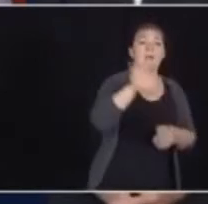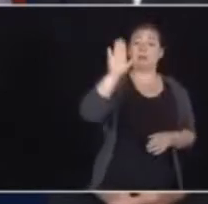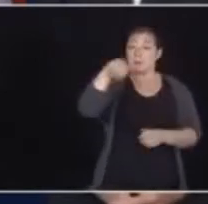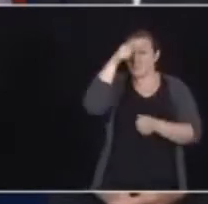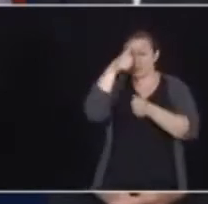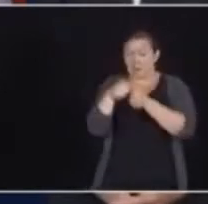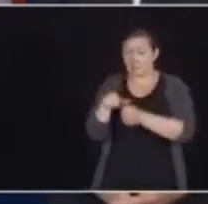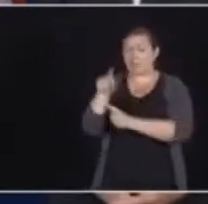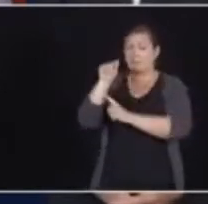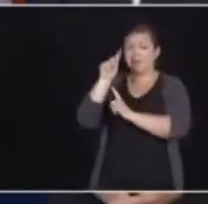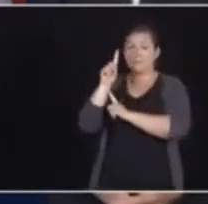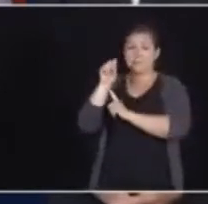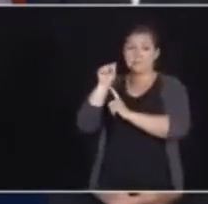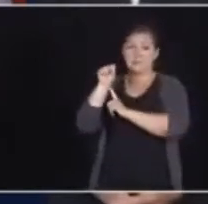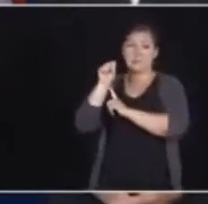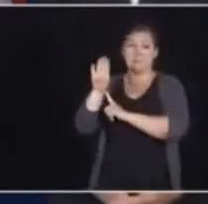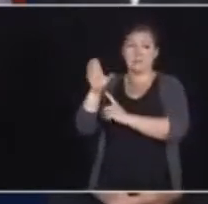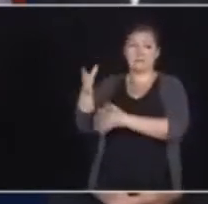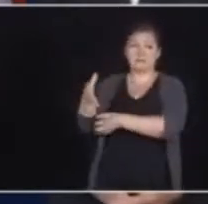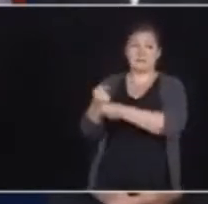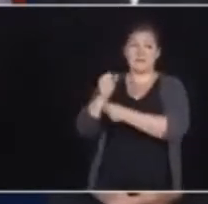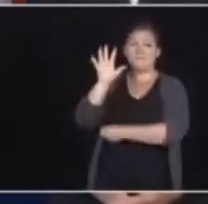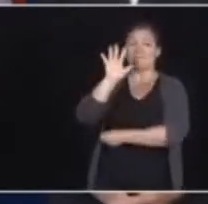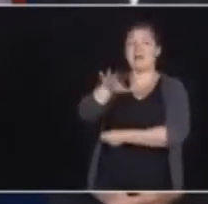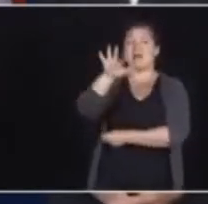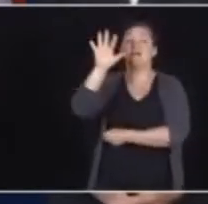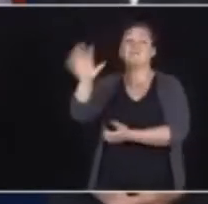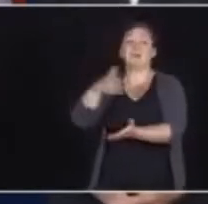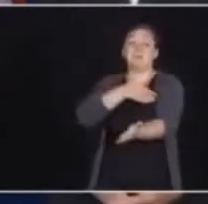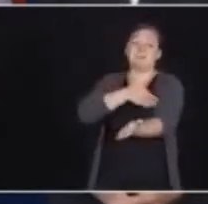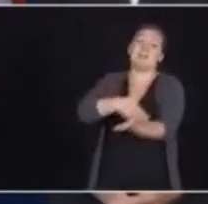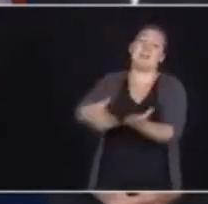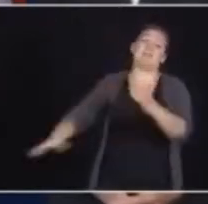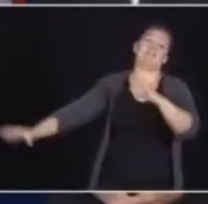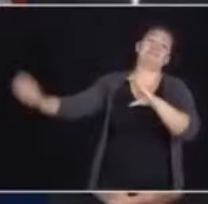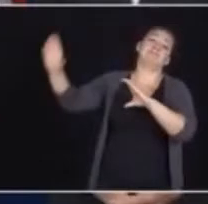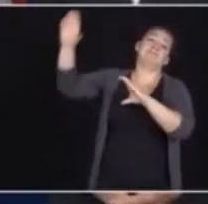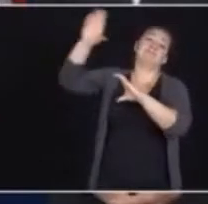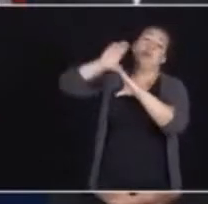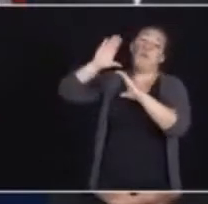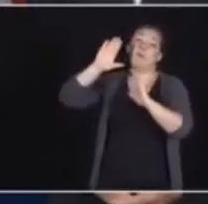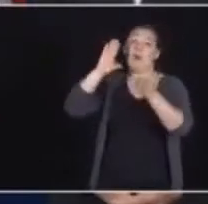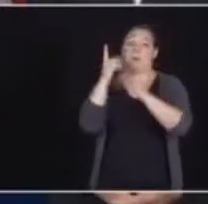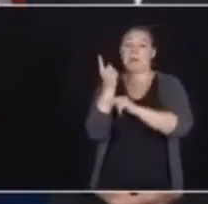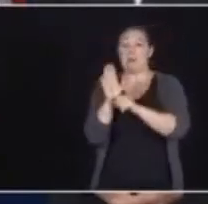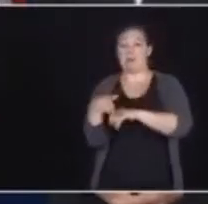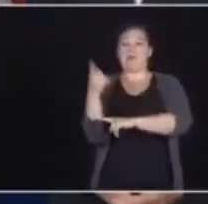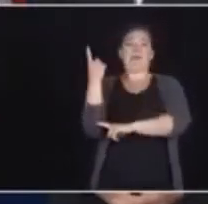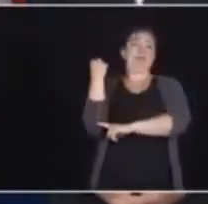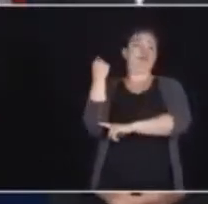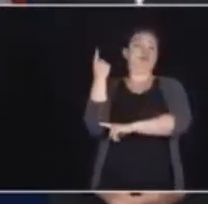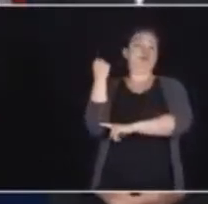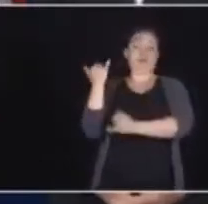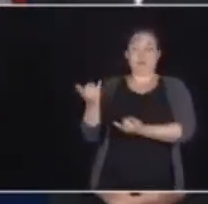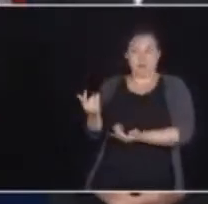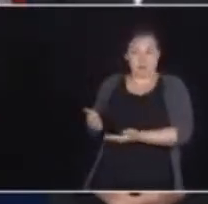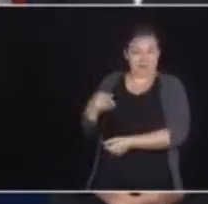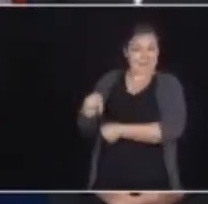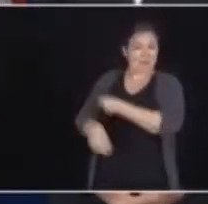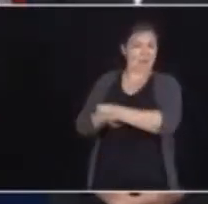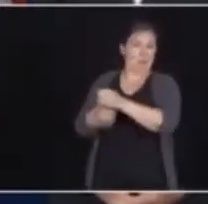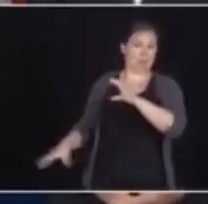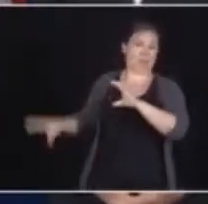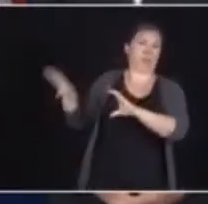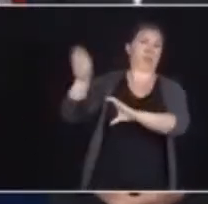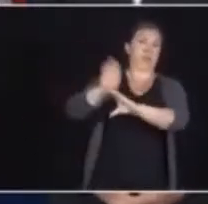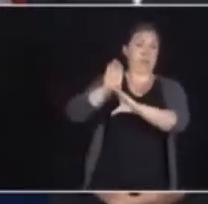get $55 million more than they did last year. And within that $55 million, there's $23 million allocated to